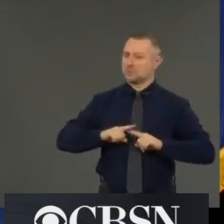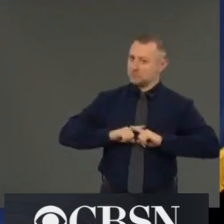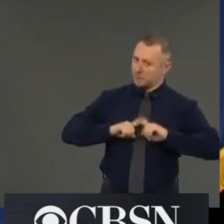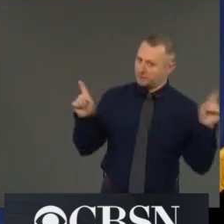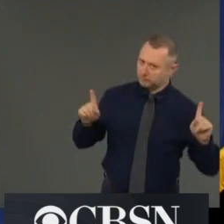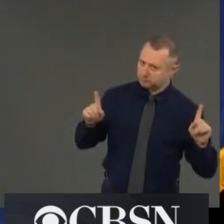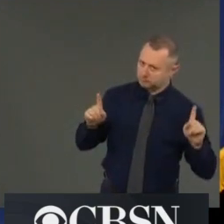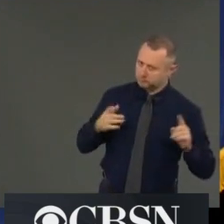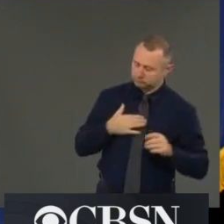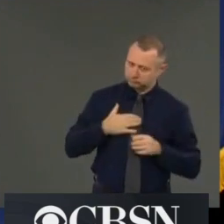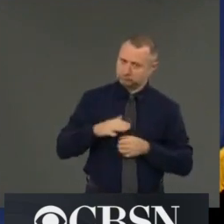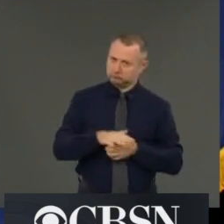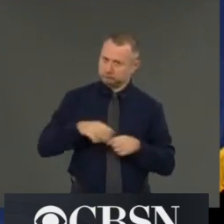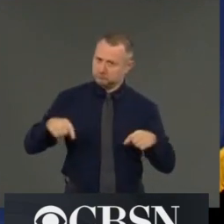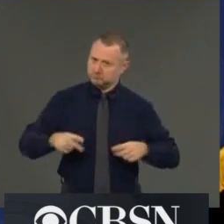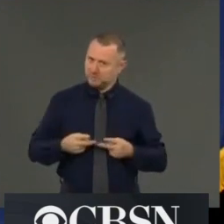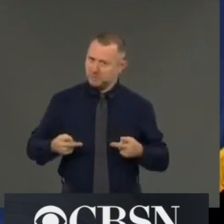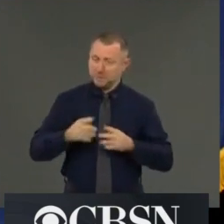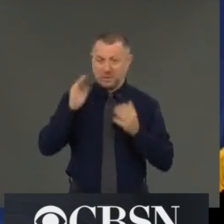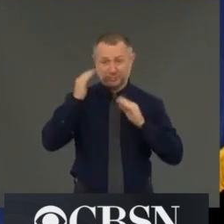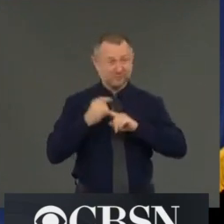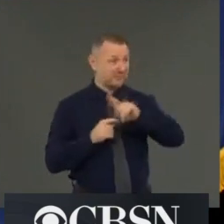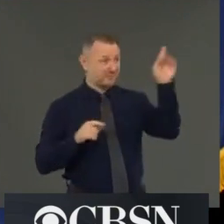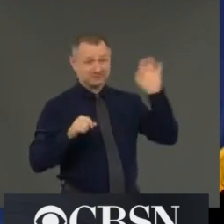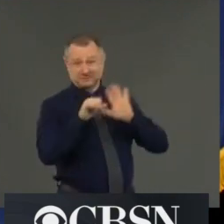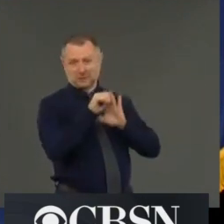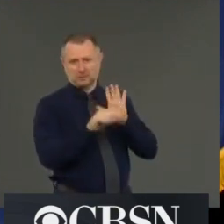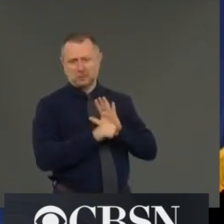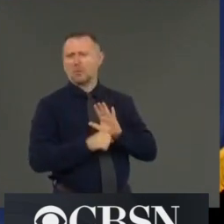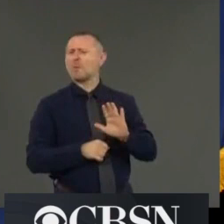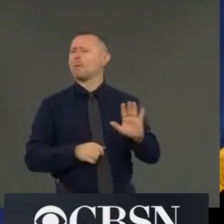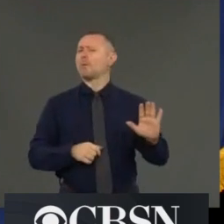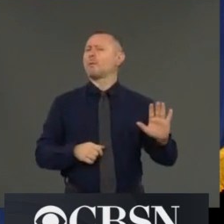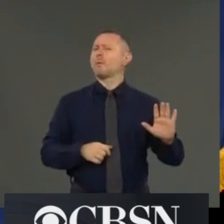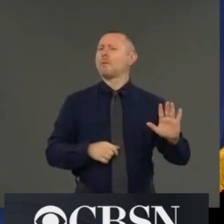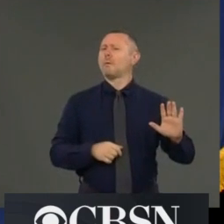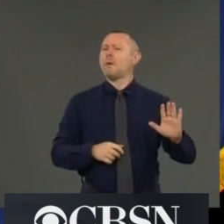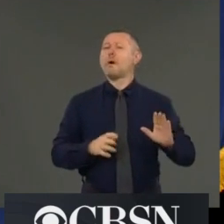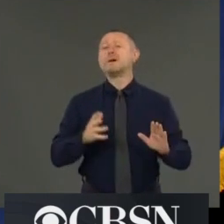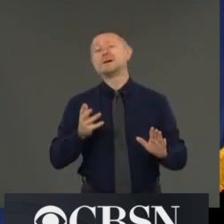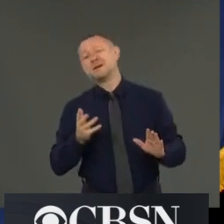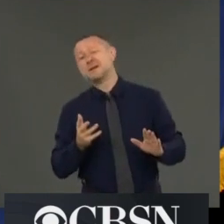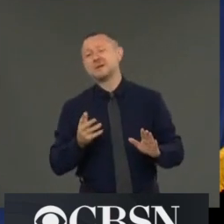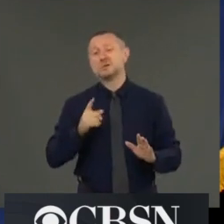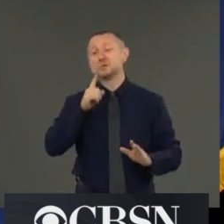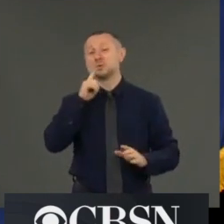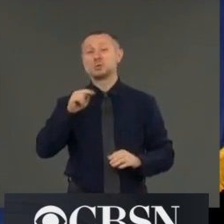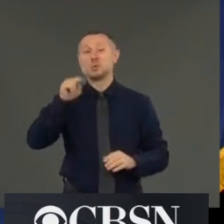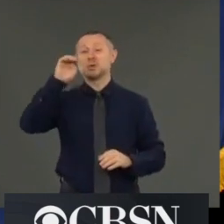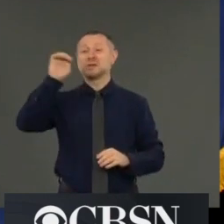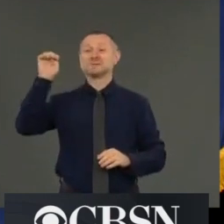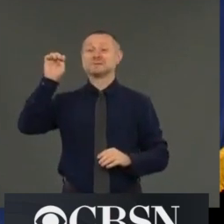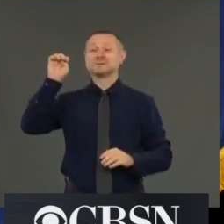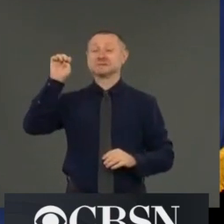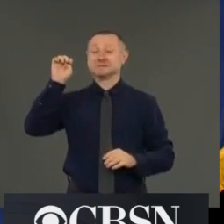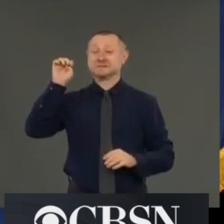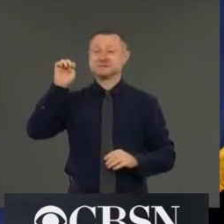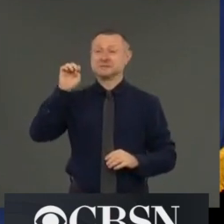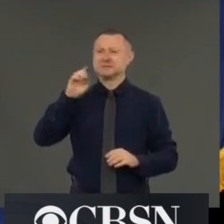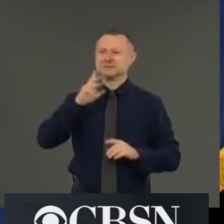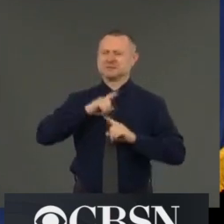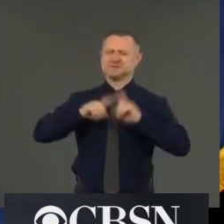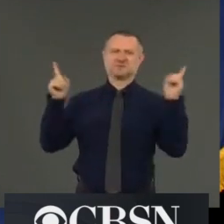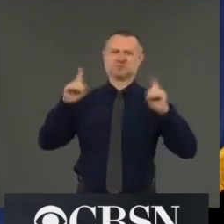than almost any other state, certainly any other state outside of the Northeast. The